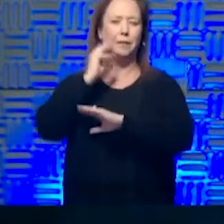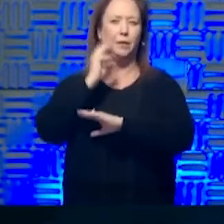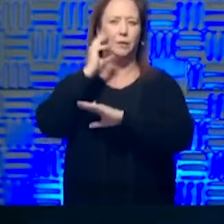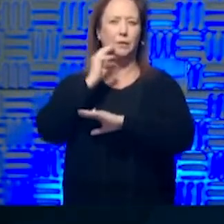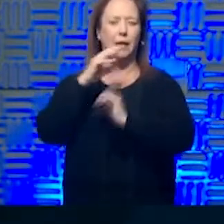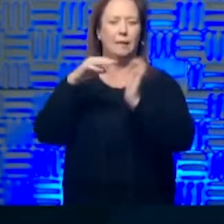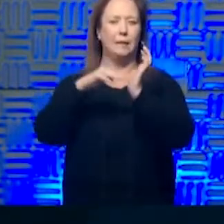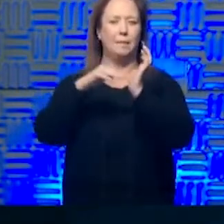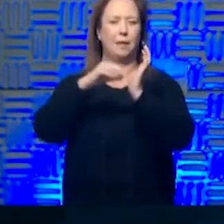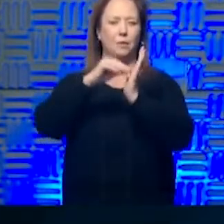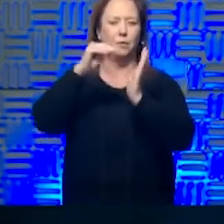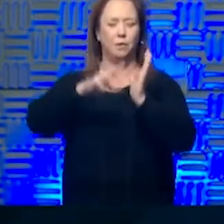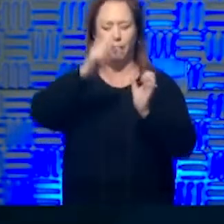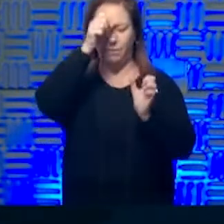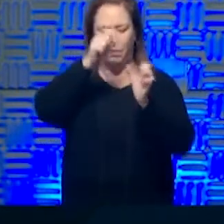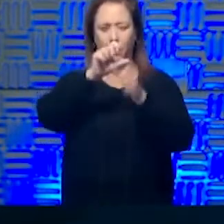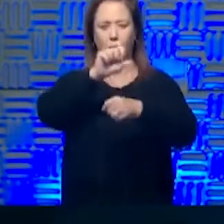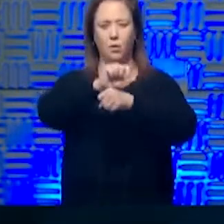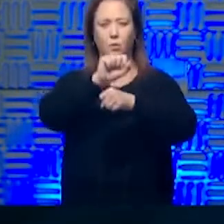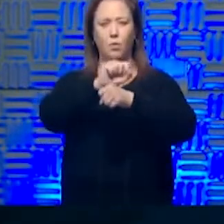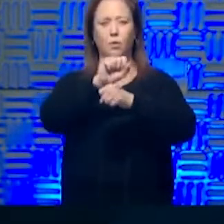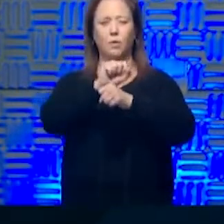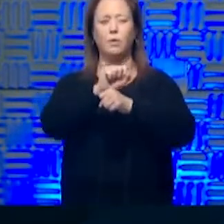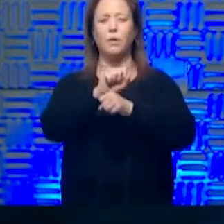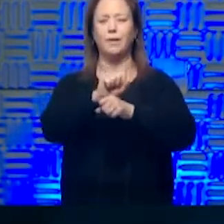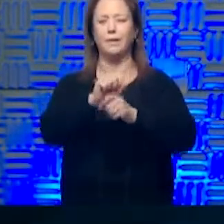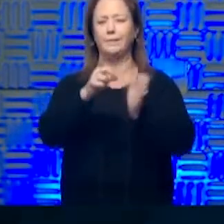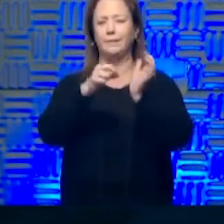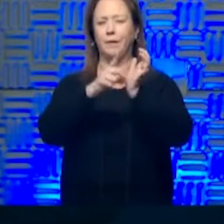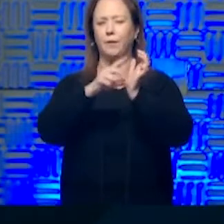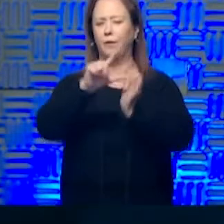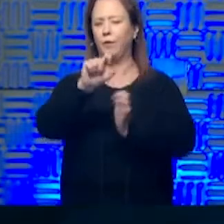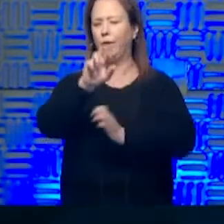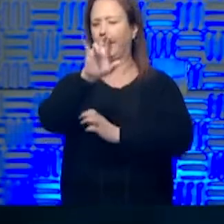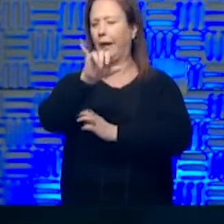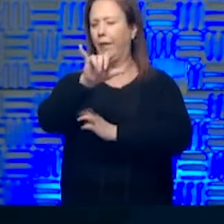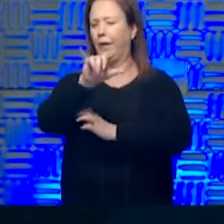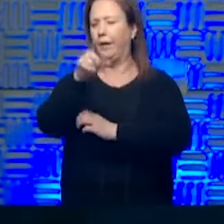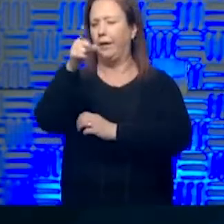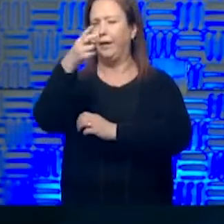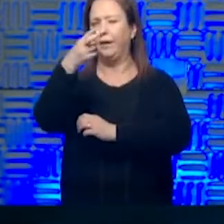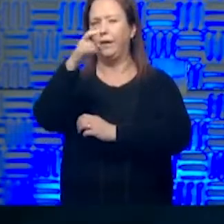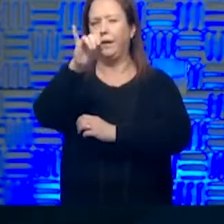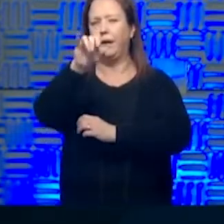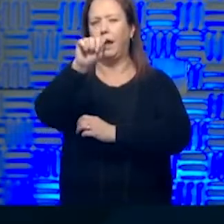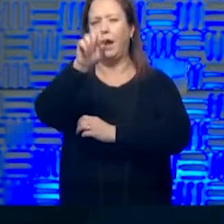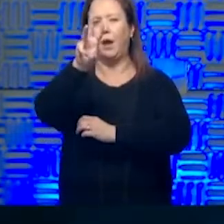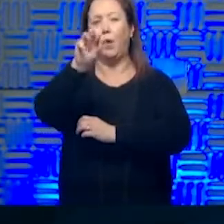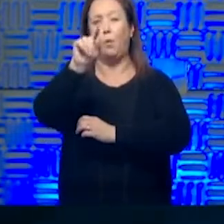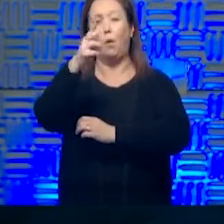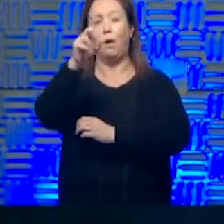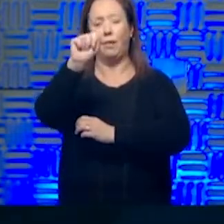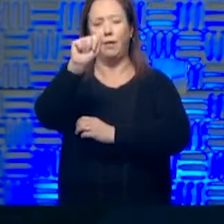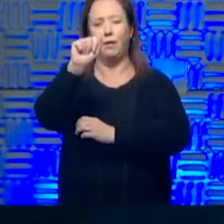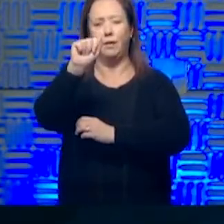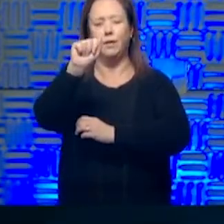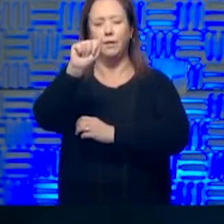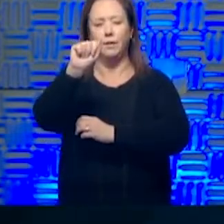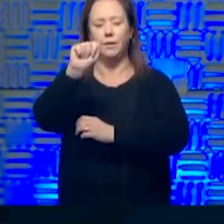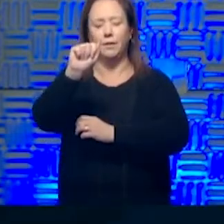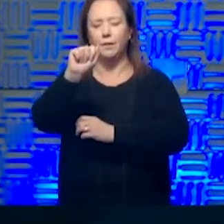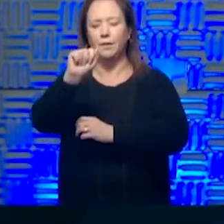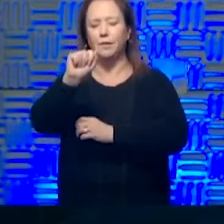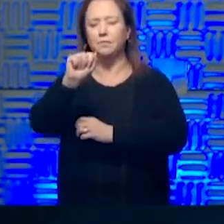a medical student working with Dr. Gary Sinning up in Hiawatha, and I had spent